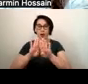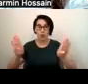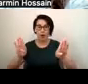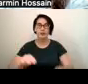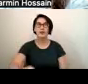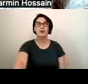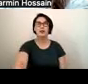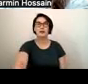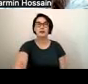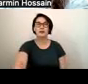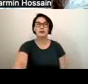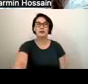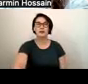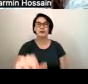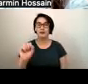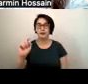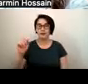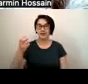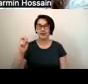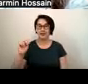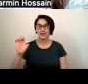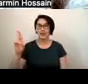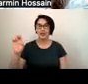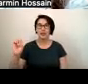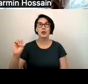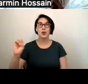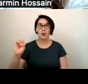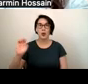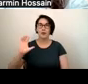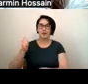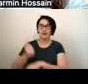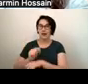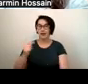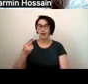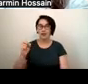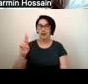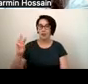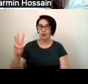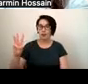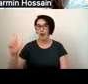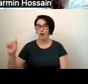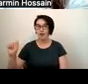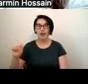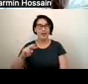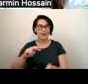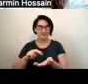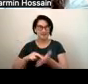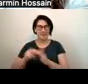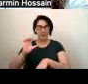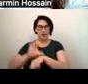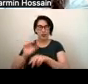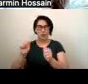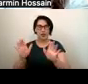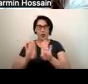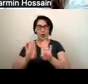Stephen Q founded the Row LA, which is also known as the Church Without Walls, over 13 years